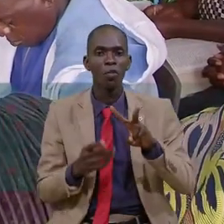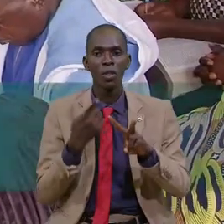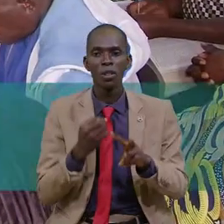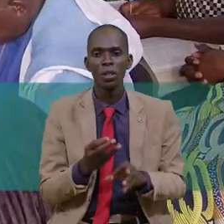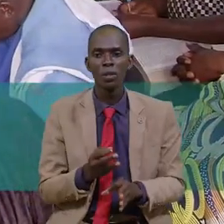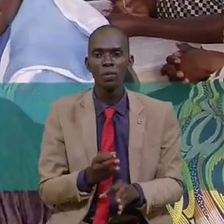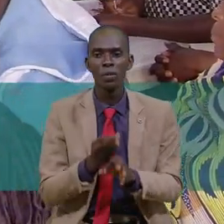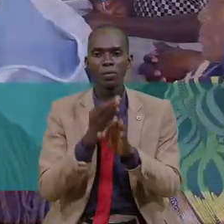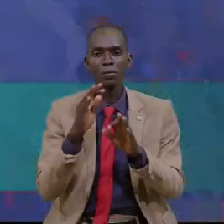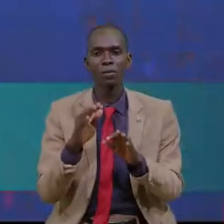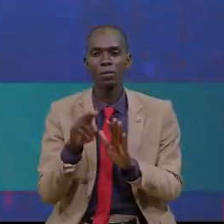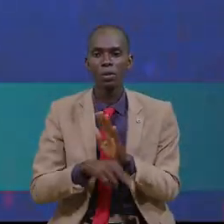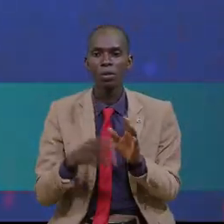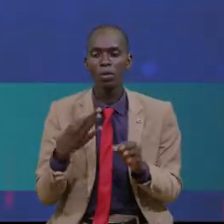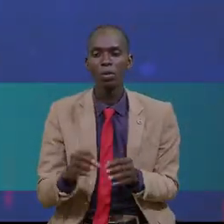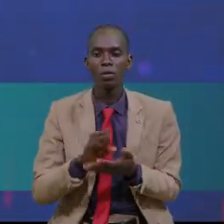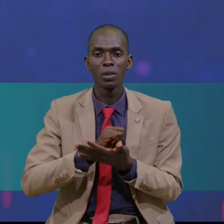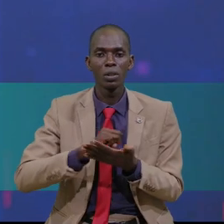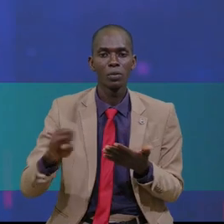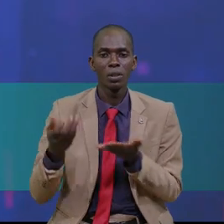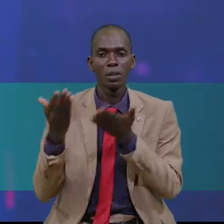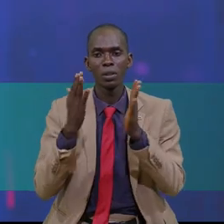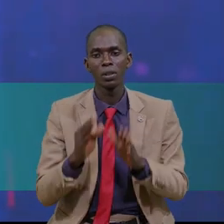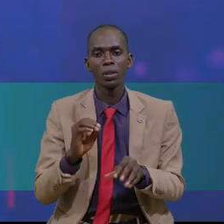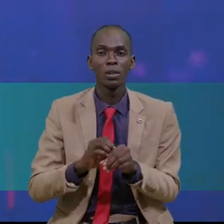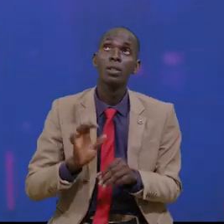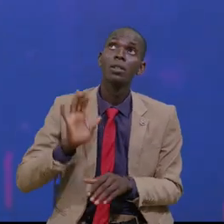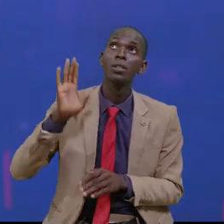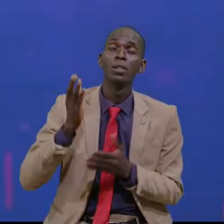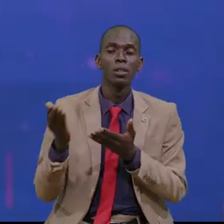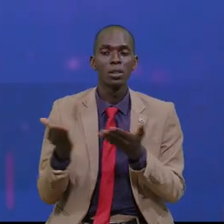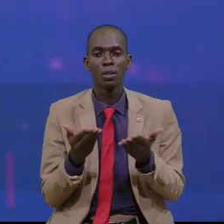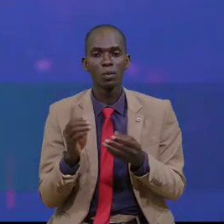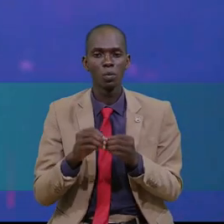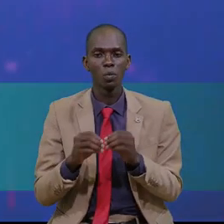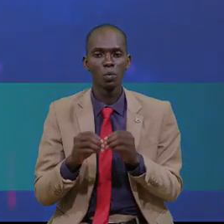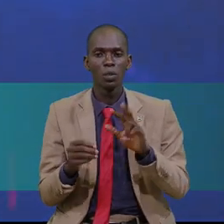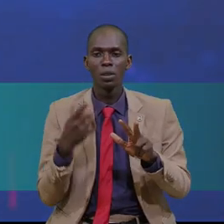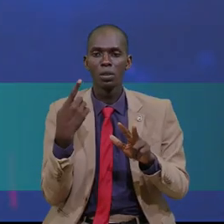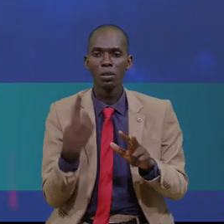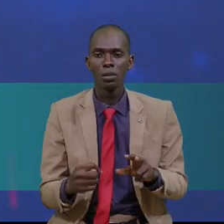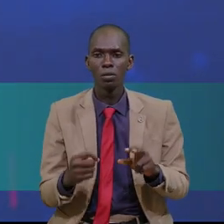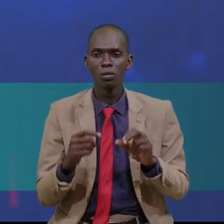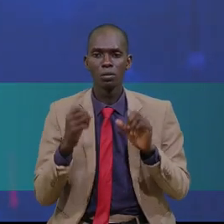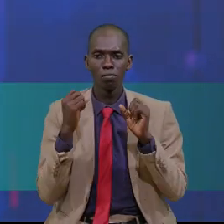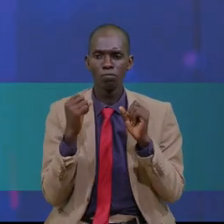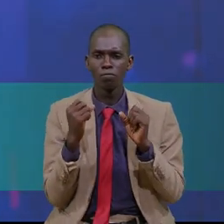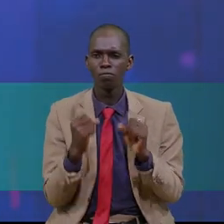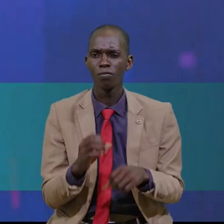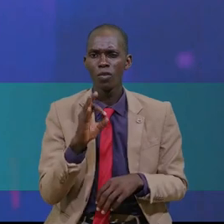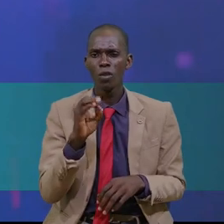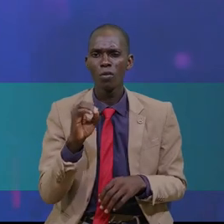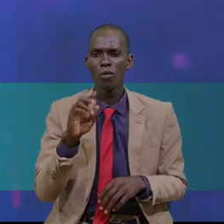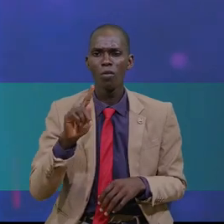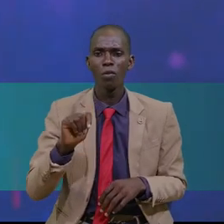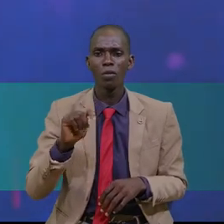sanctified servants in a service. Number three, the forthrightness of sanctified souls